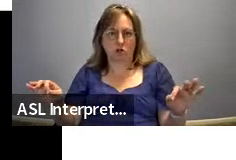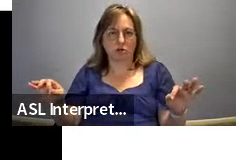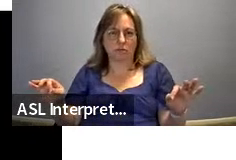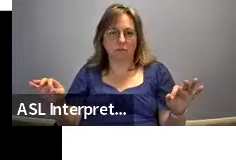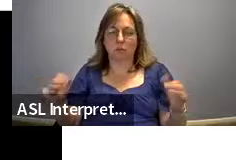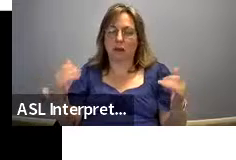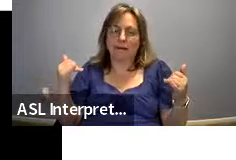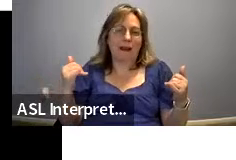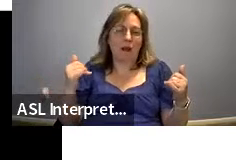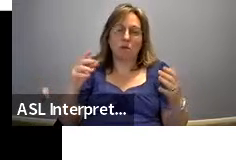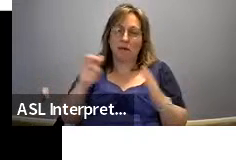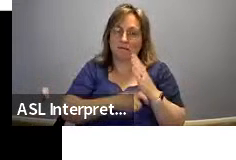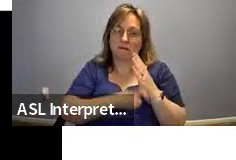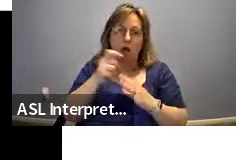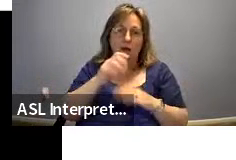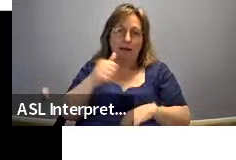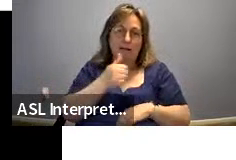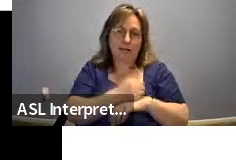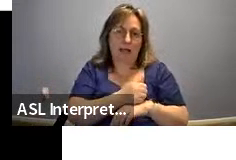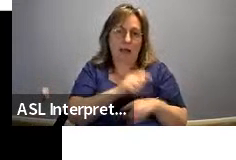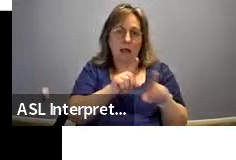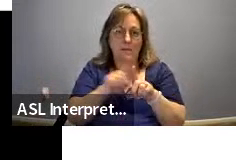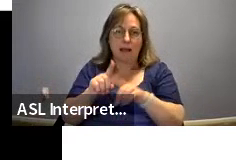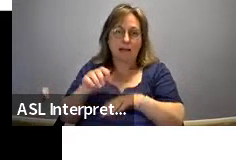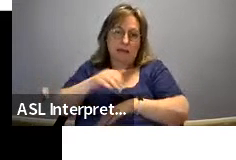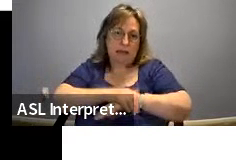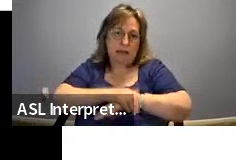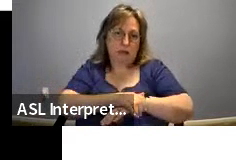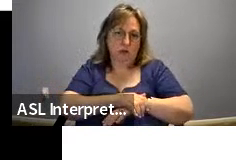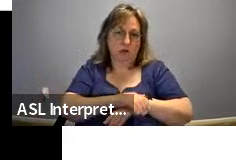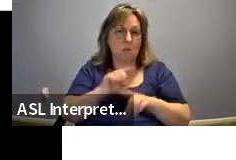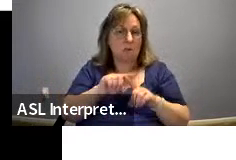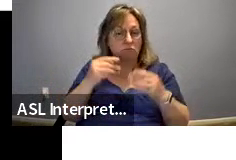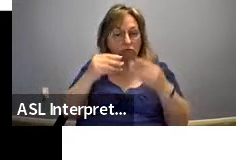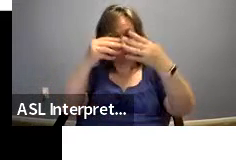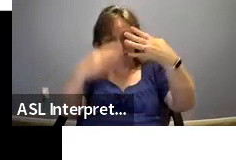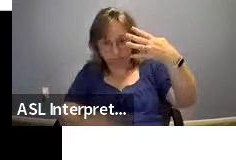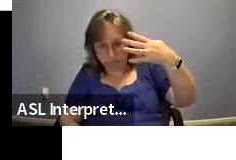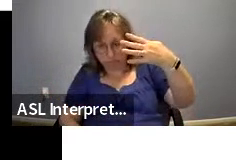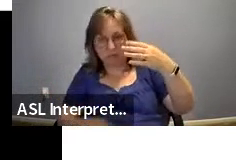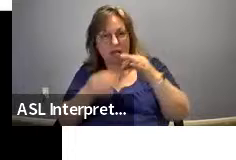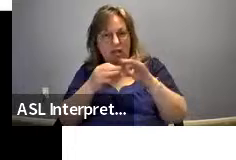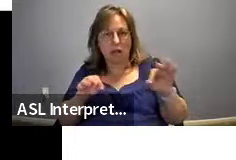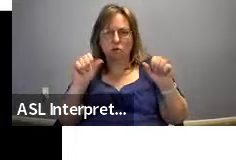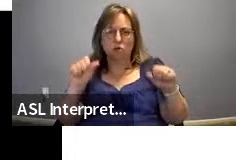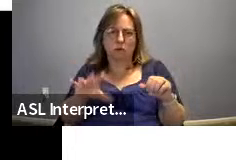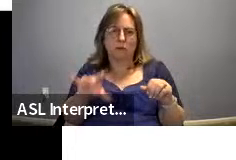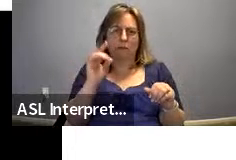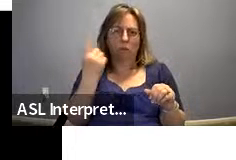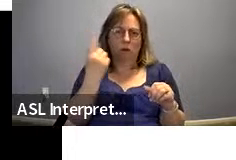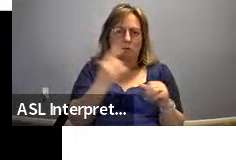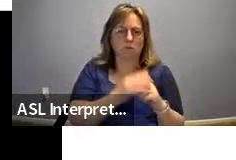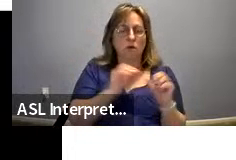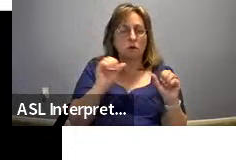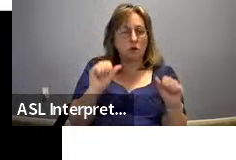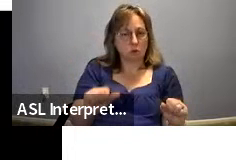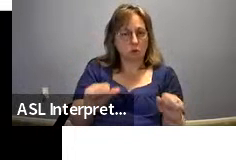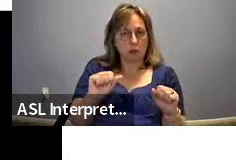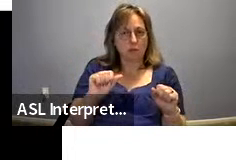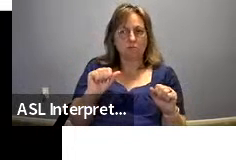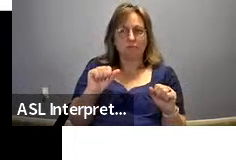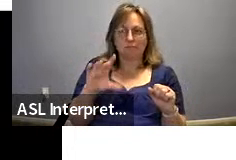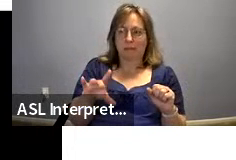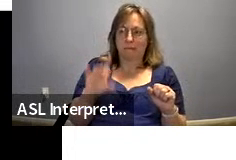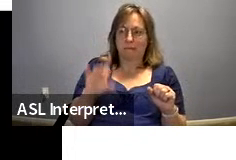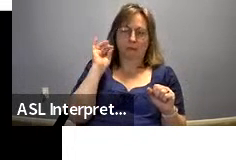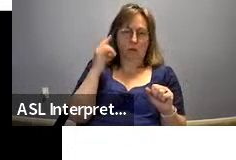English by default. From here, you'll have a list of languages that you can select. Select the language that makes the most